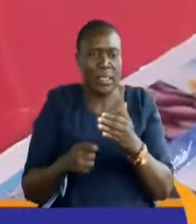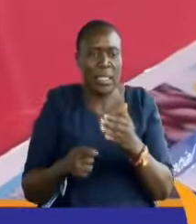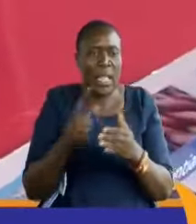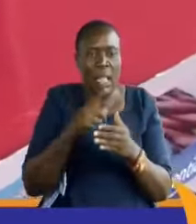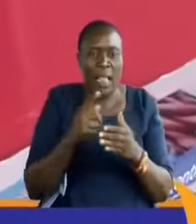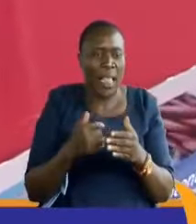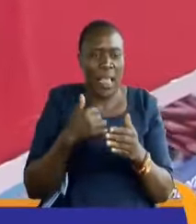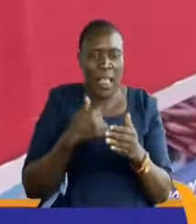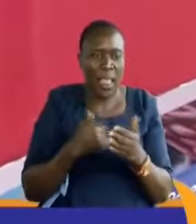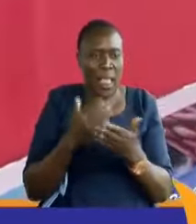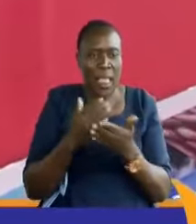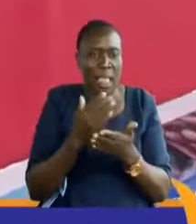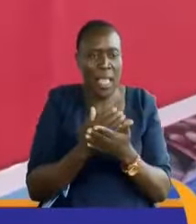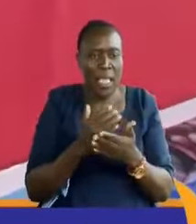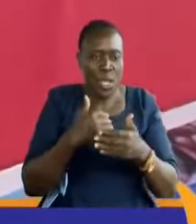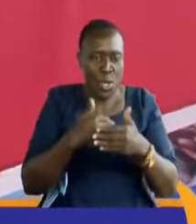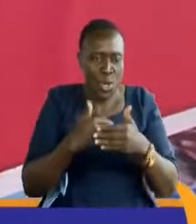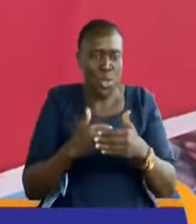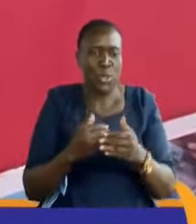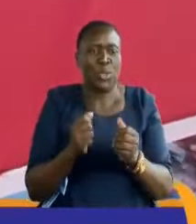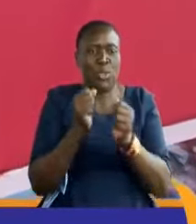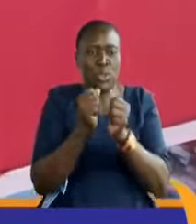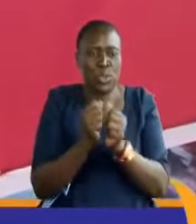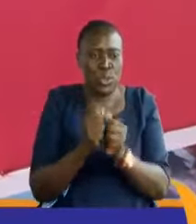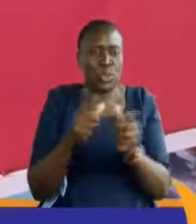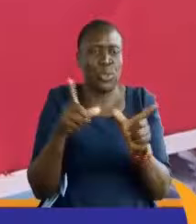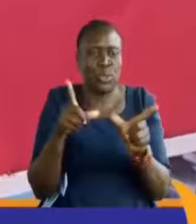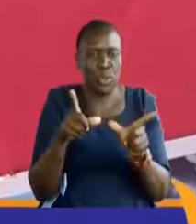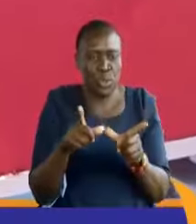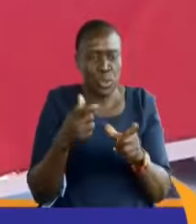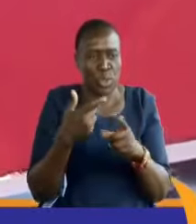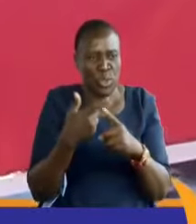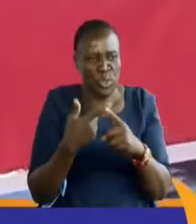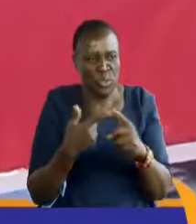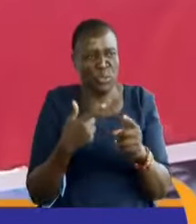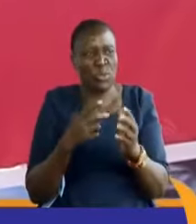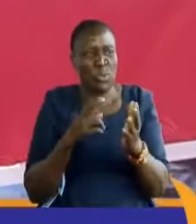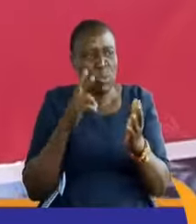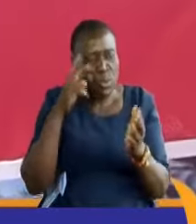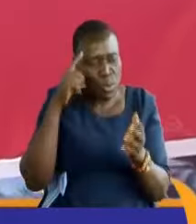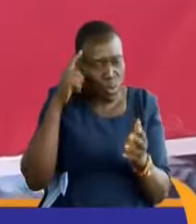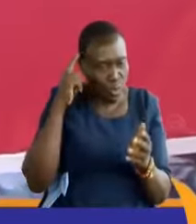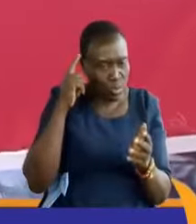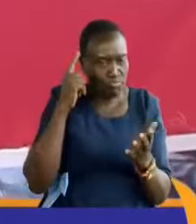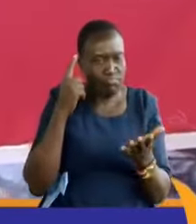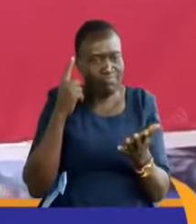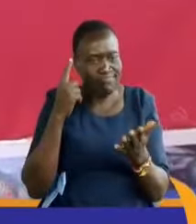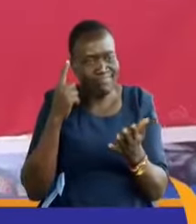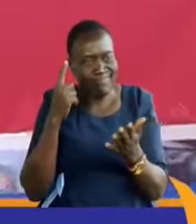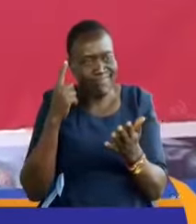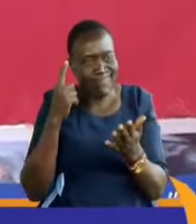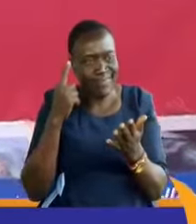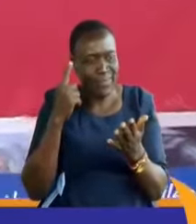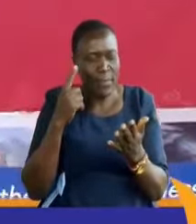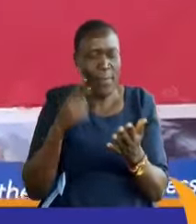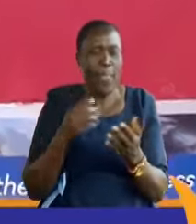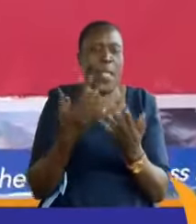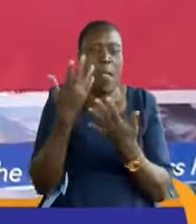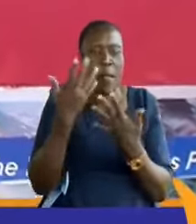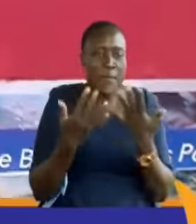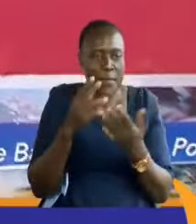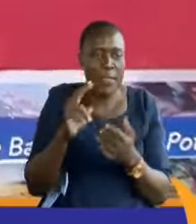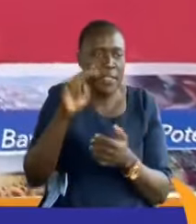establishment requires close to 10 permits, ranging from copyright licenses, fire licenses,